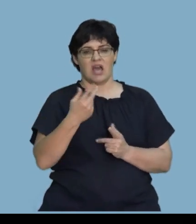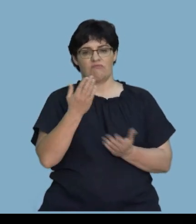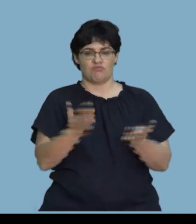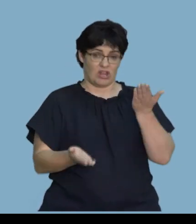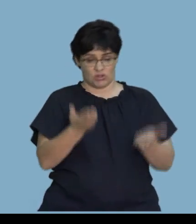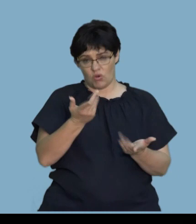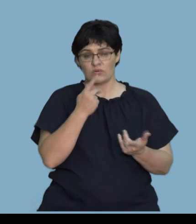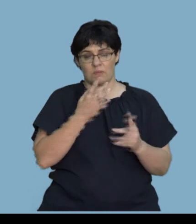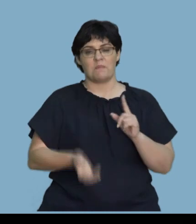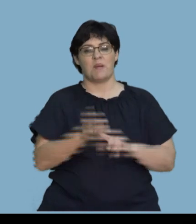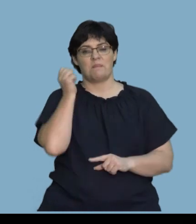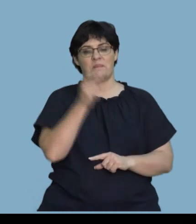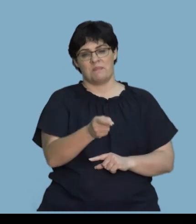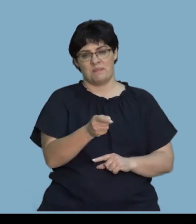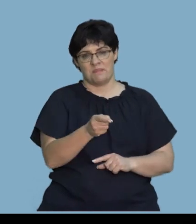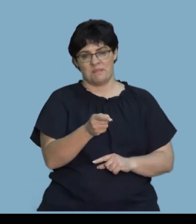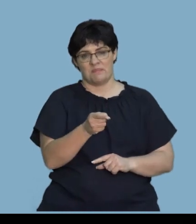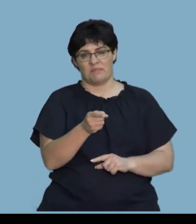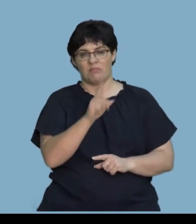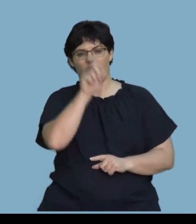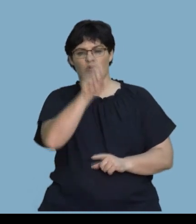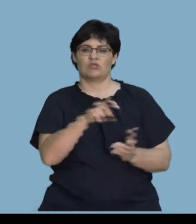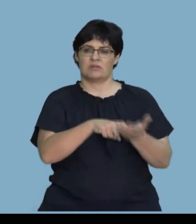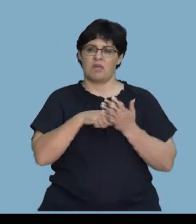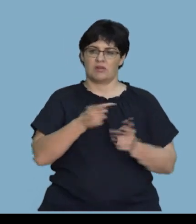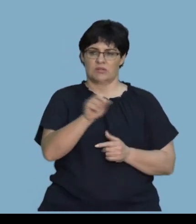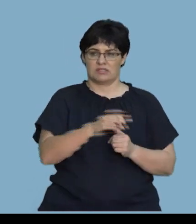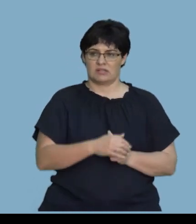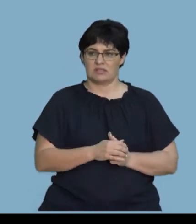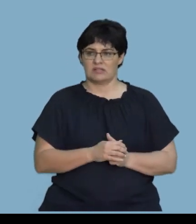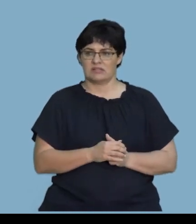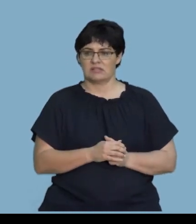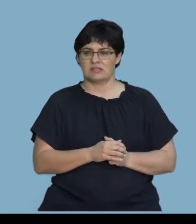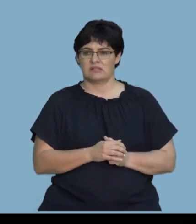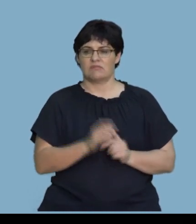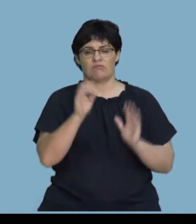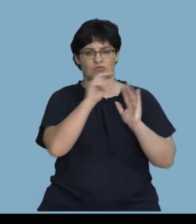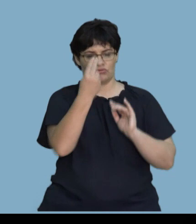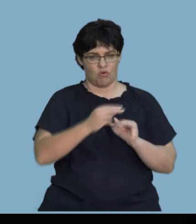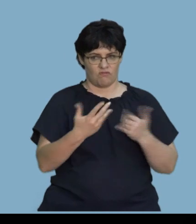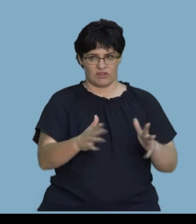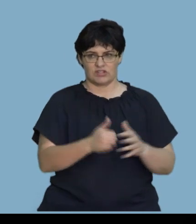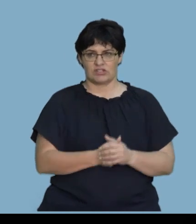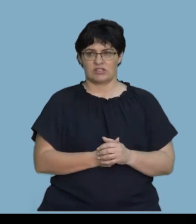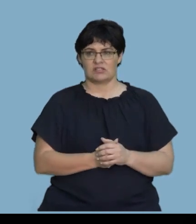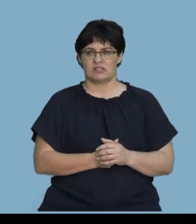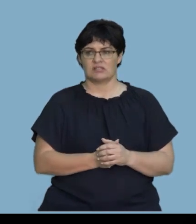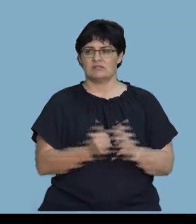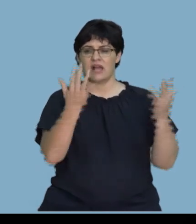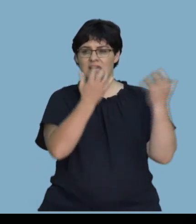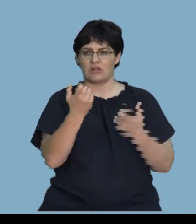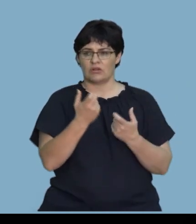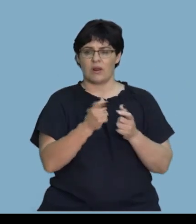determine whatever the question may demand of us. Okay, so we've drawn that. Okay, and then it says calculate the magnitude